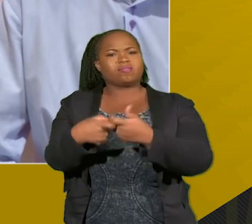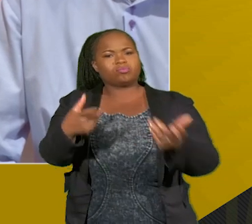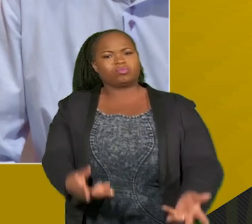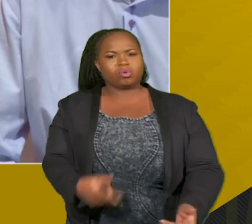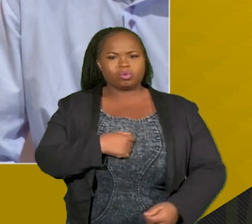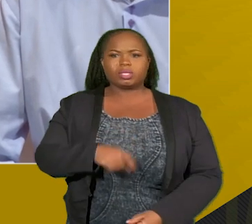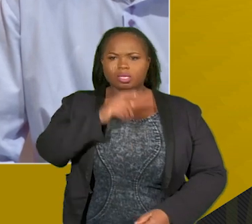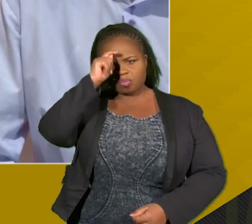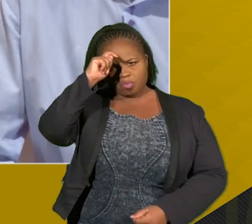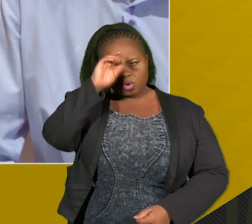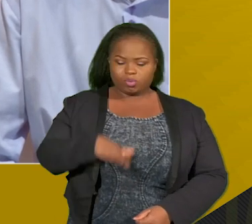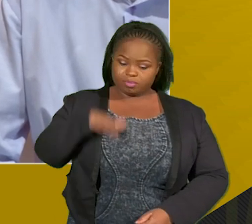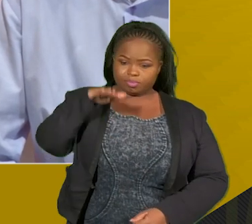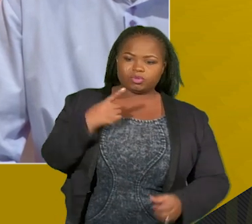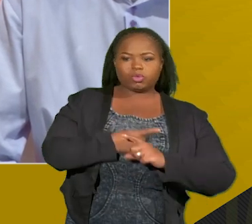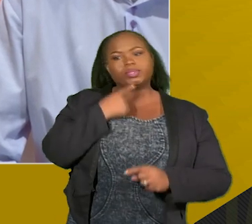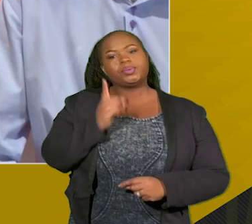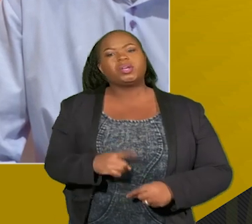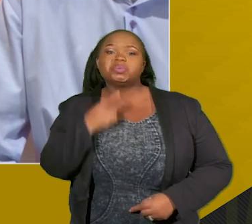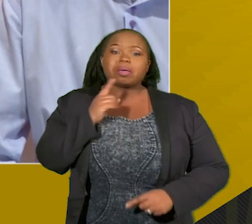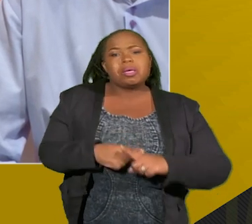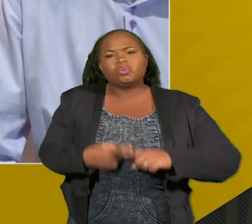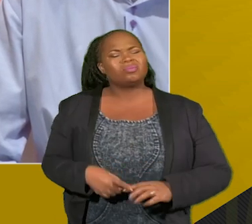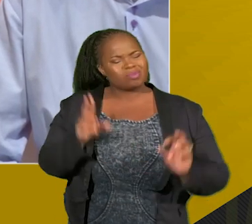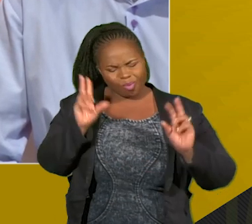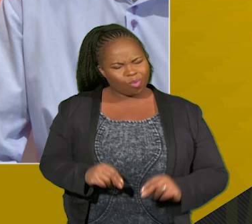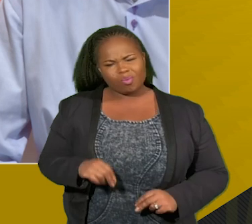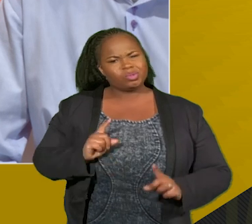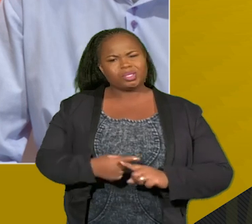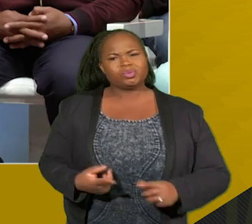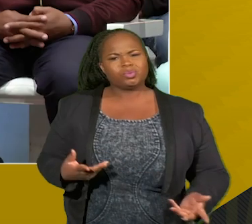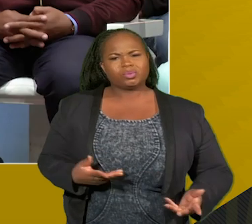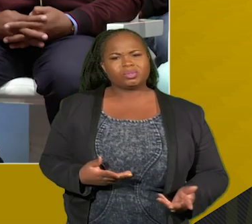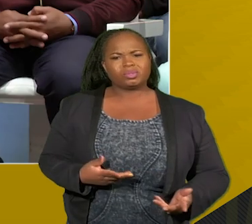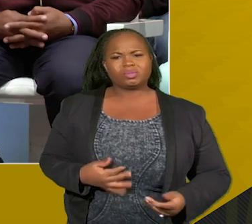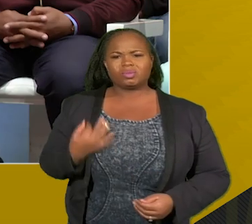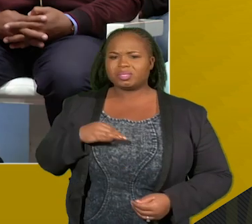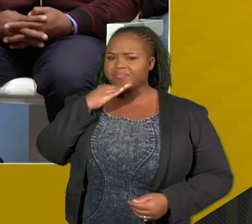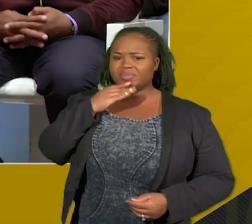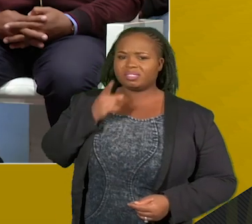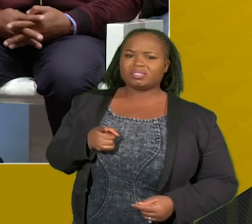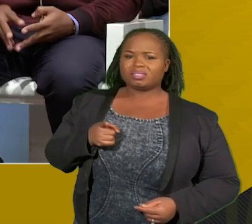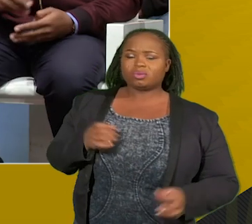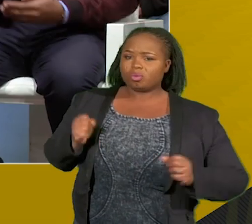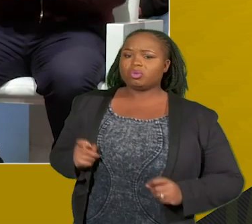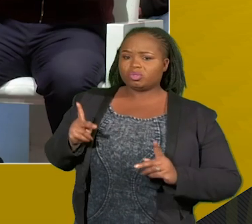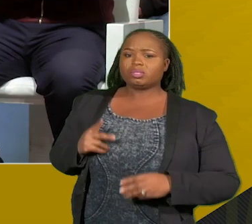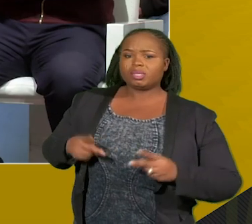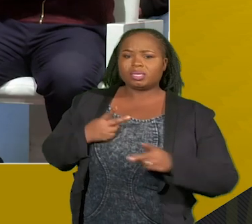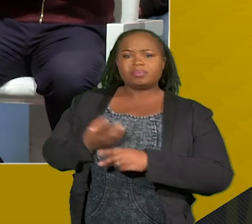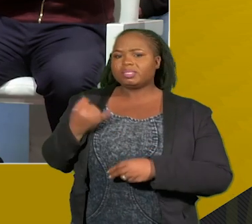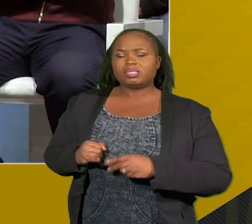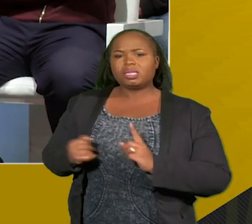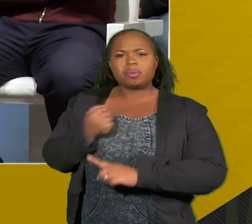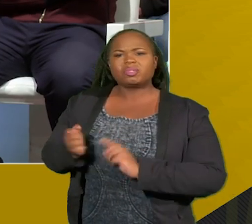going to say to that boy when they grow up? You're going to say, no, they're coming with an excuse. It's not an excuse. Mm. There's a girl, the reason. That's also being denied the same opportunity, but she doesn't beat